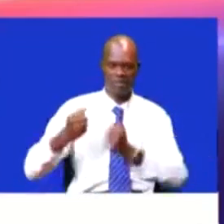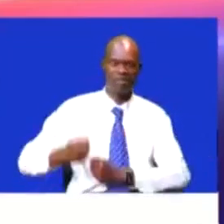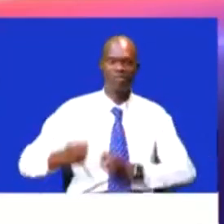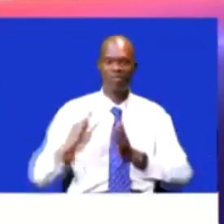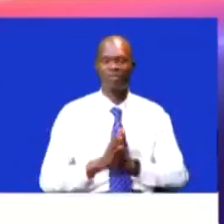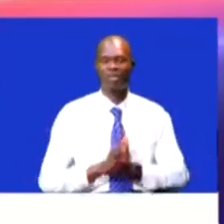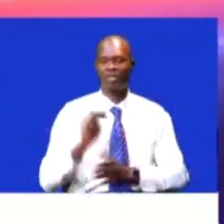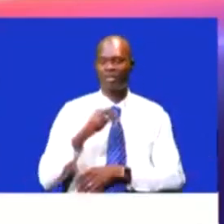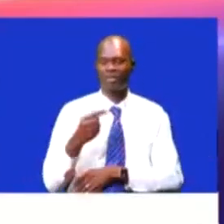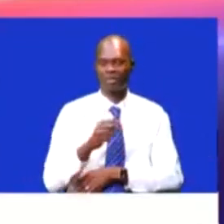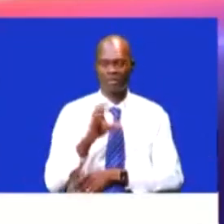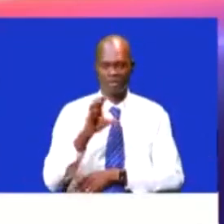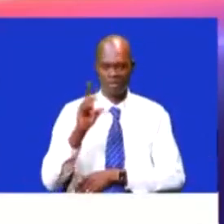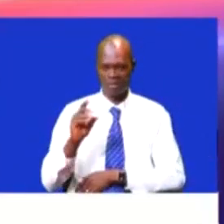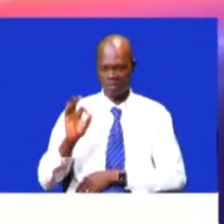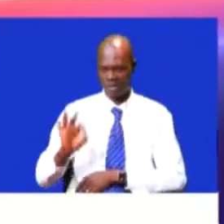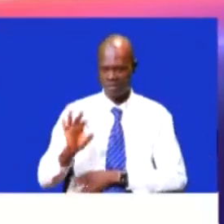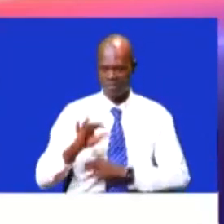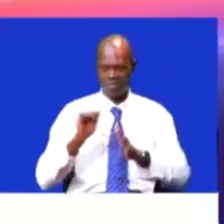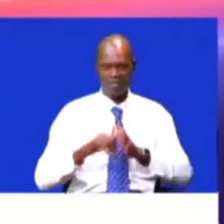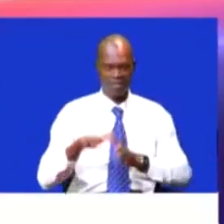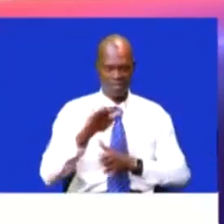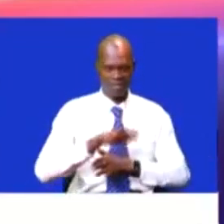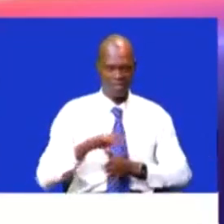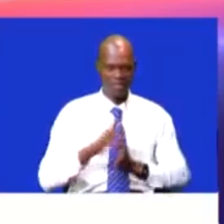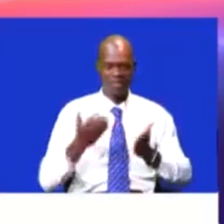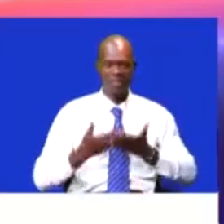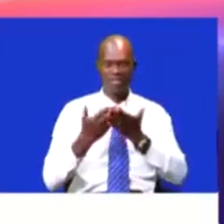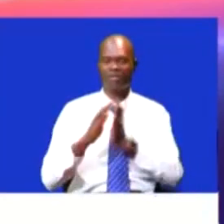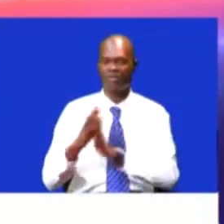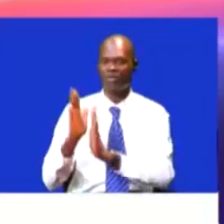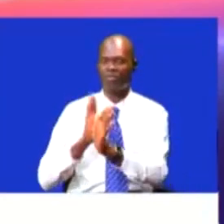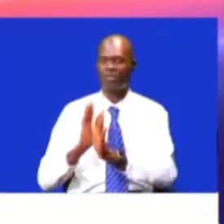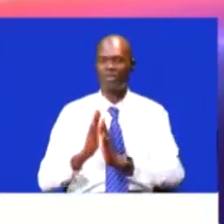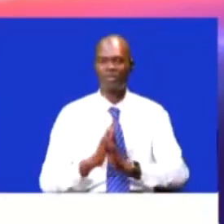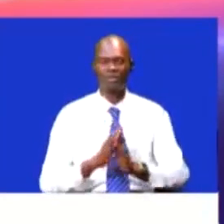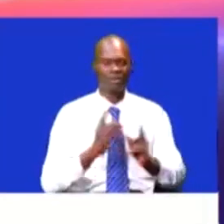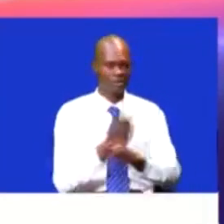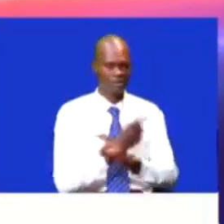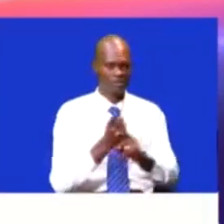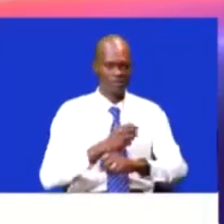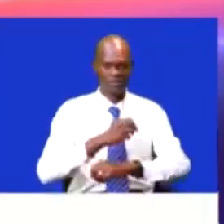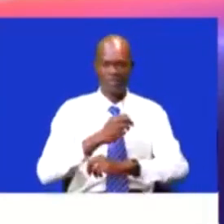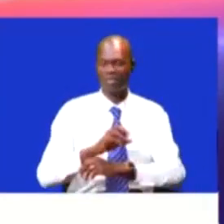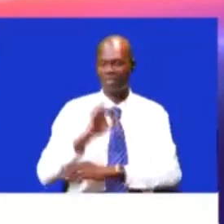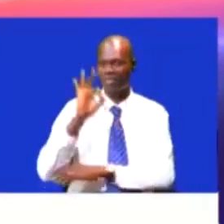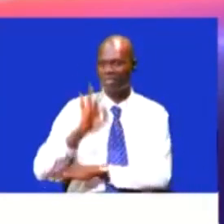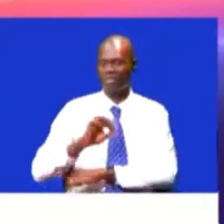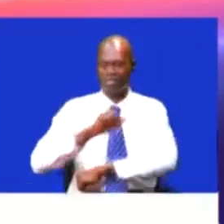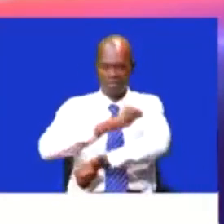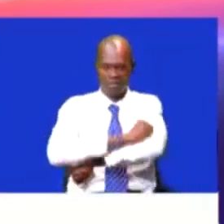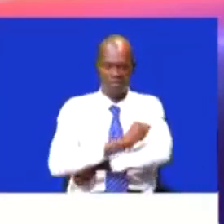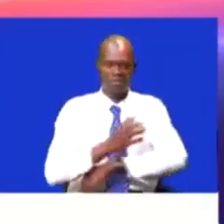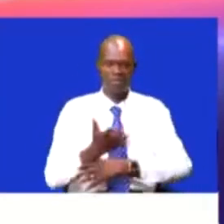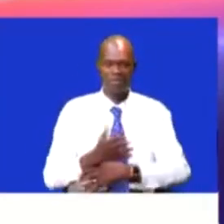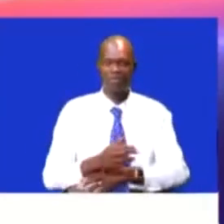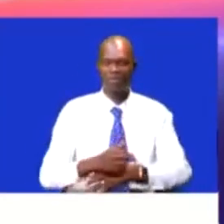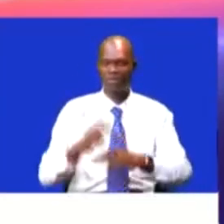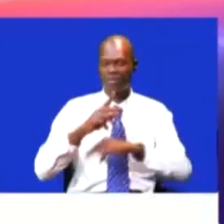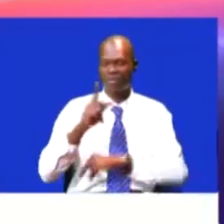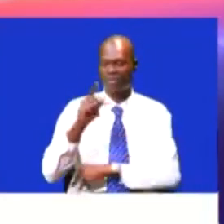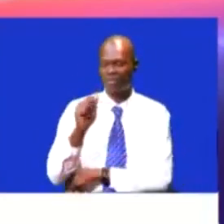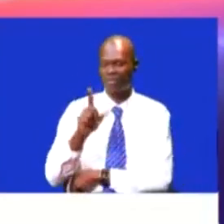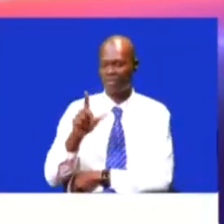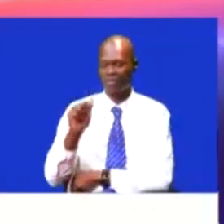Agulu mar GCDF kar chung od bura go koro ne ochiwo buses ne kuonde tieko adek ma oting'o skund sekondar ma